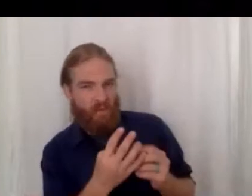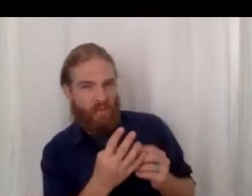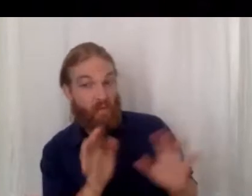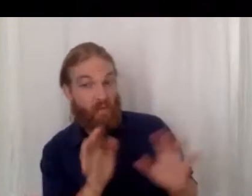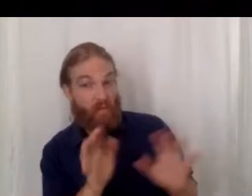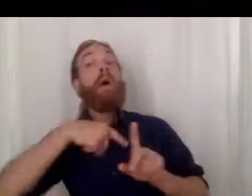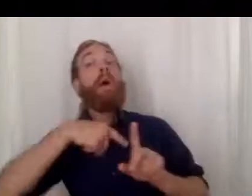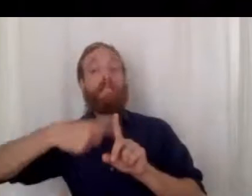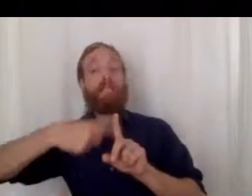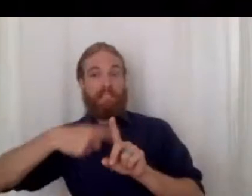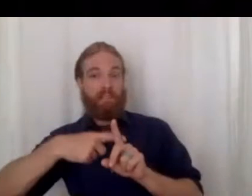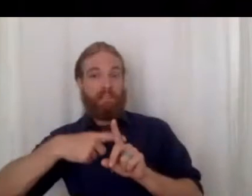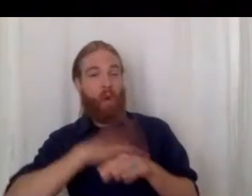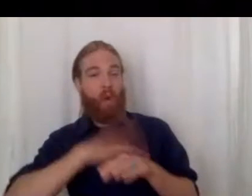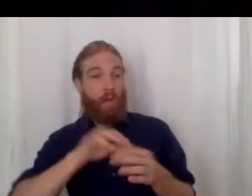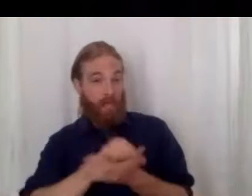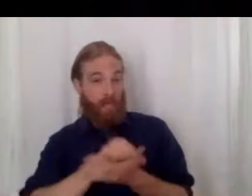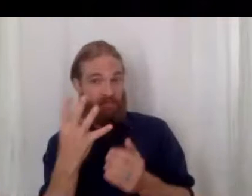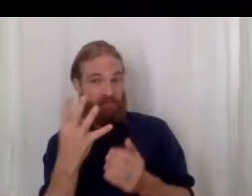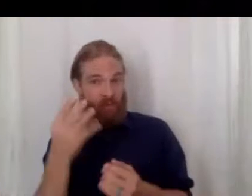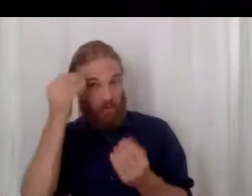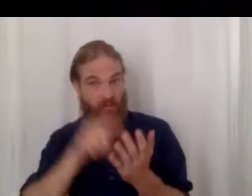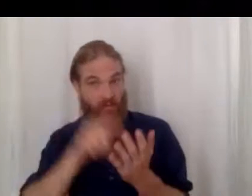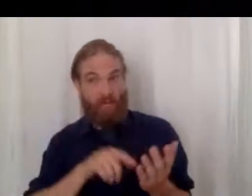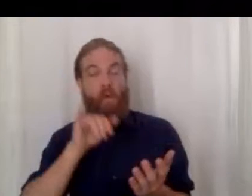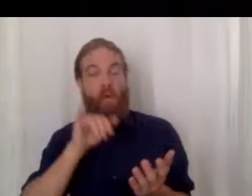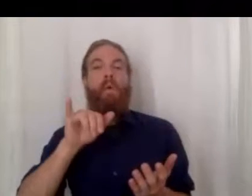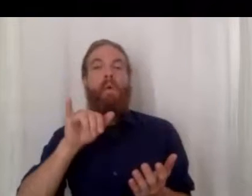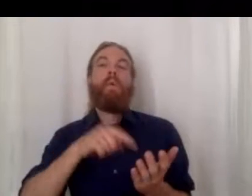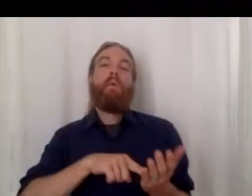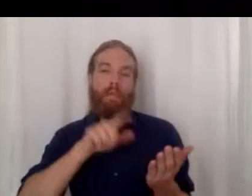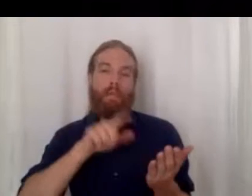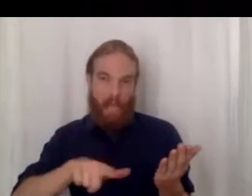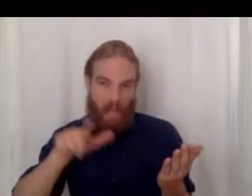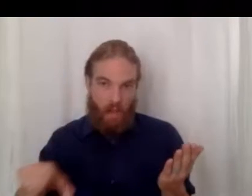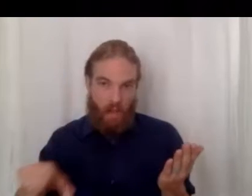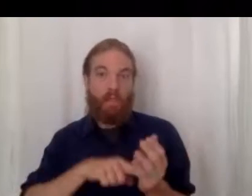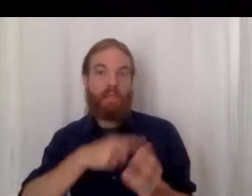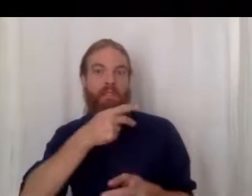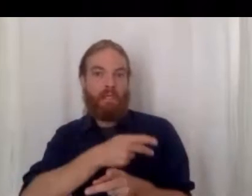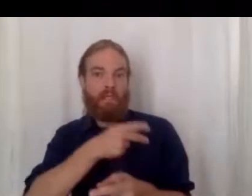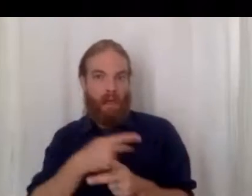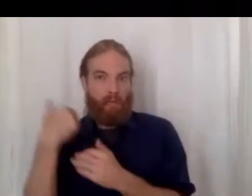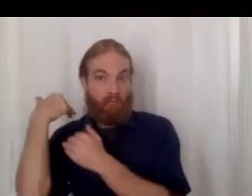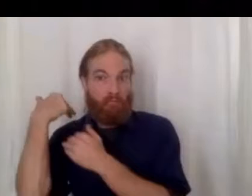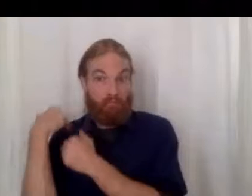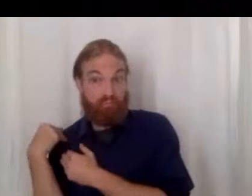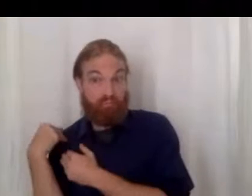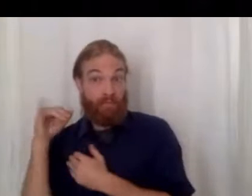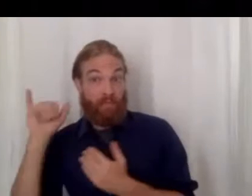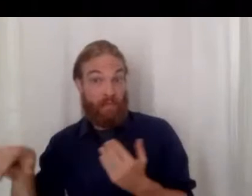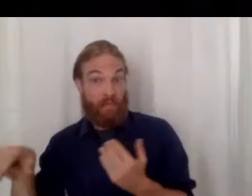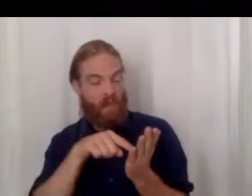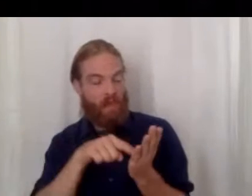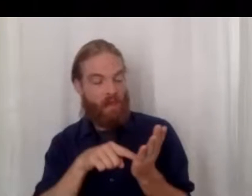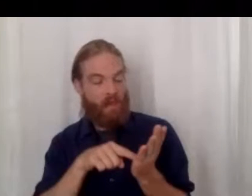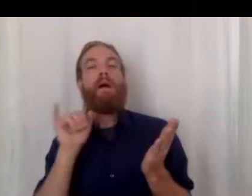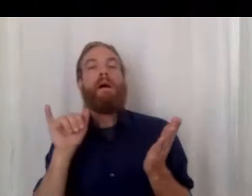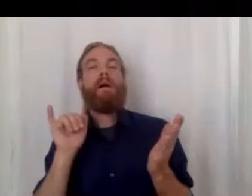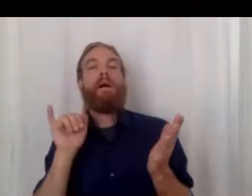Landlord's maintenance responsibilities. Down about halfway. Yeah, so those are